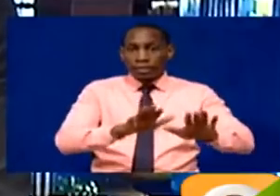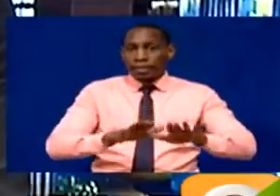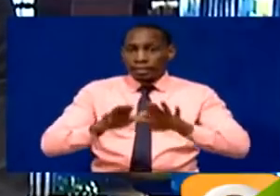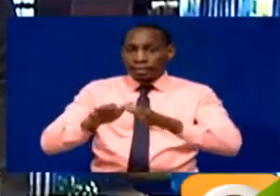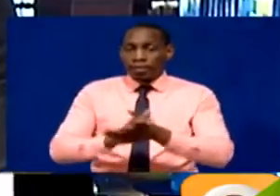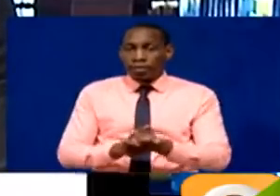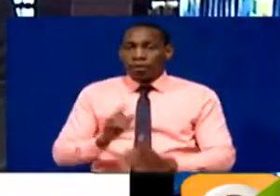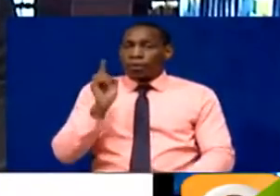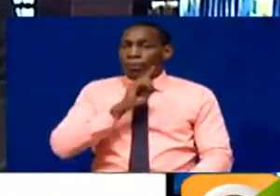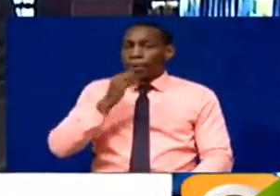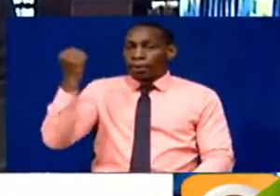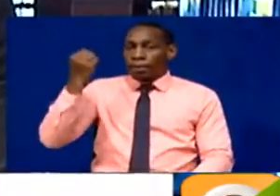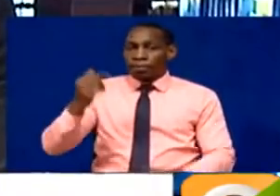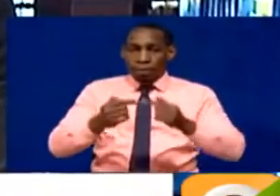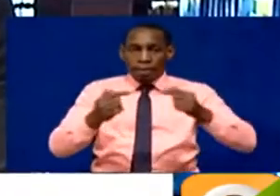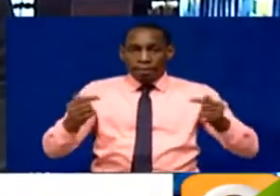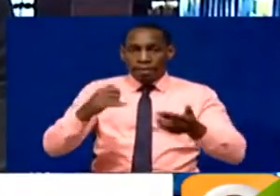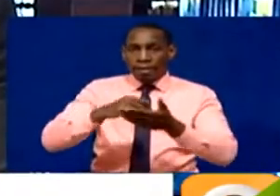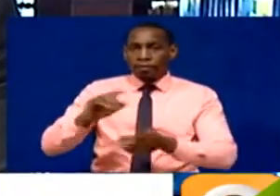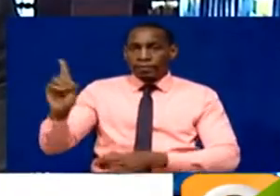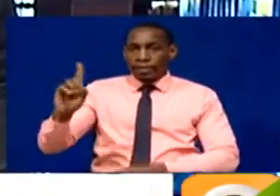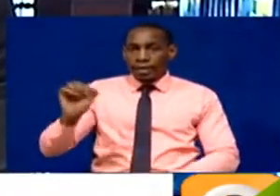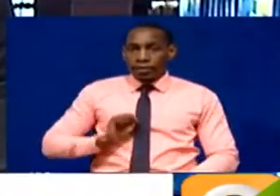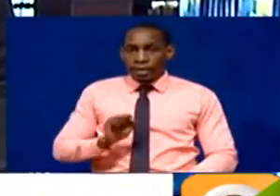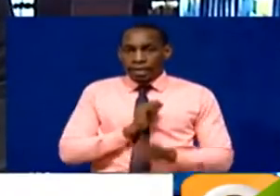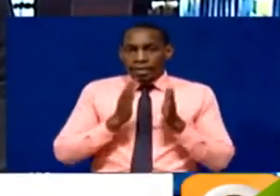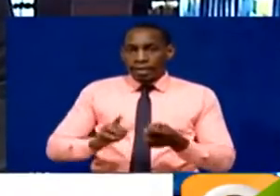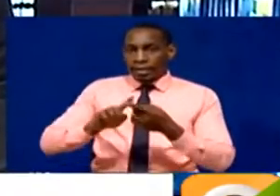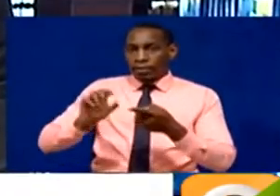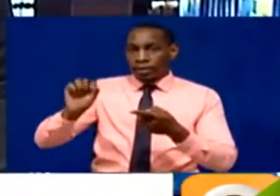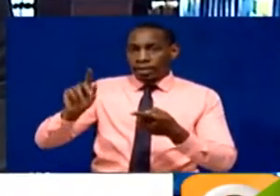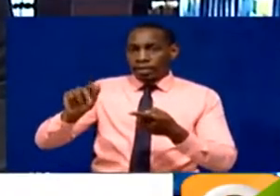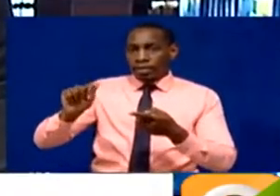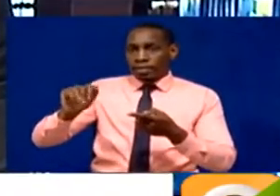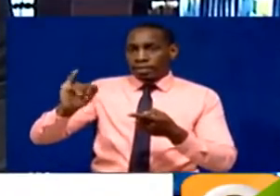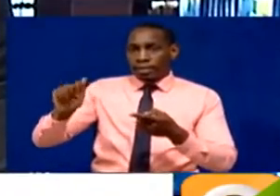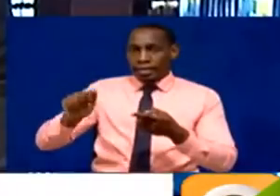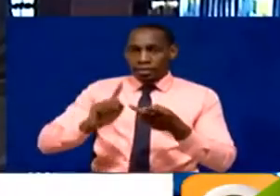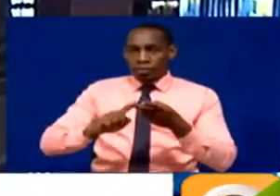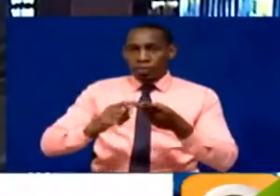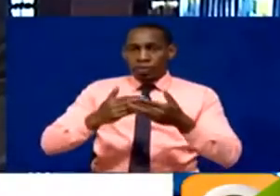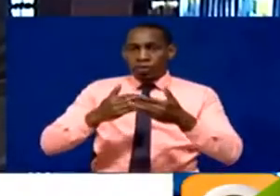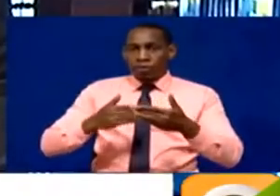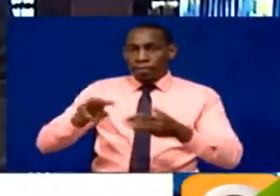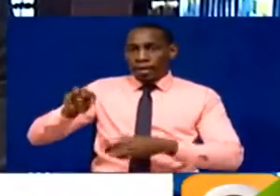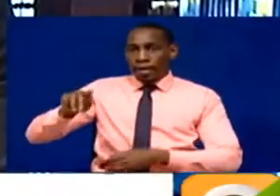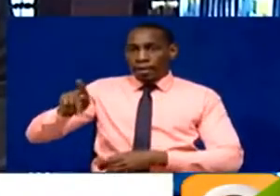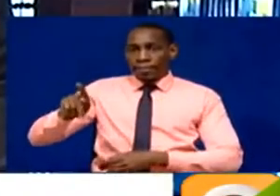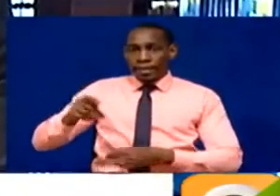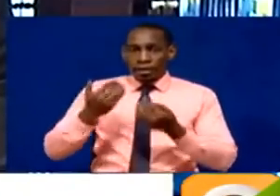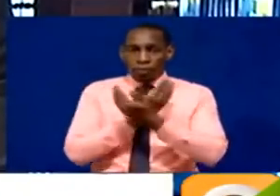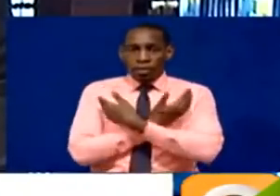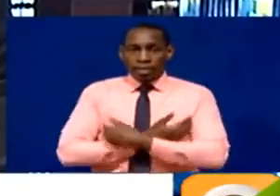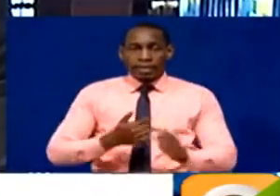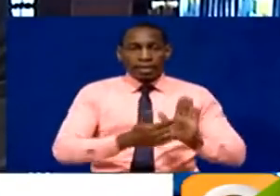Bitter political rivalry between Nairobi Senator Sakaja Johnson and former Starehe Member of Parliament Bishop Margaret Wanjiru